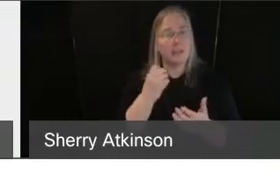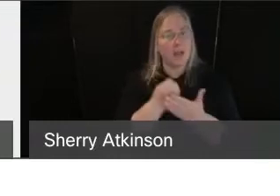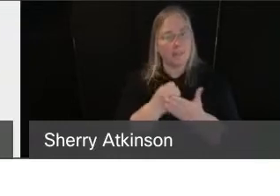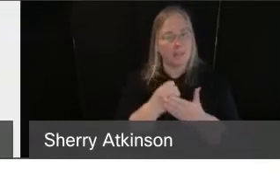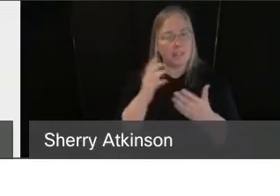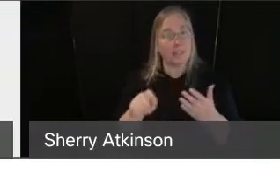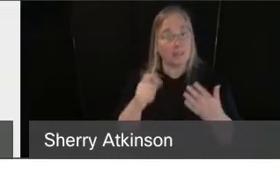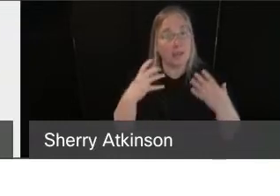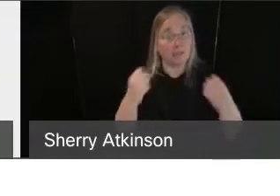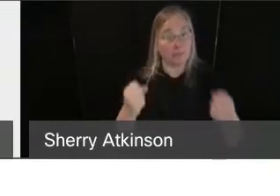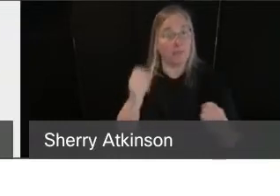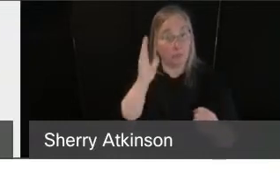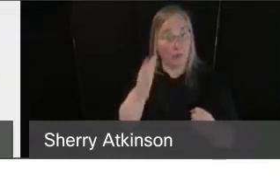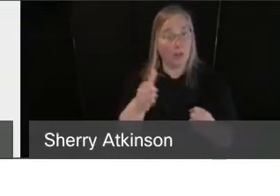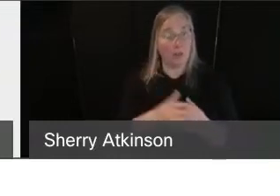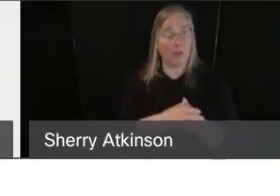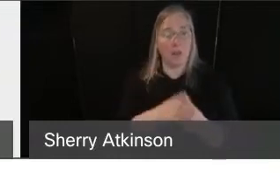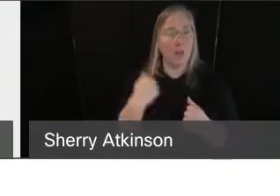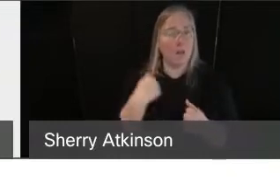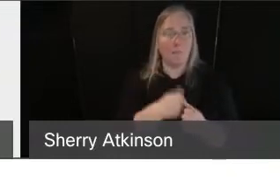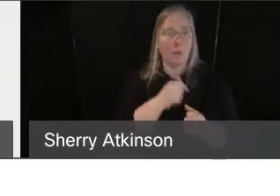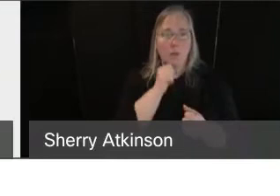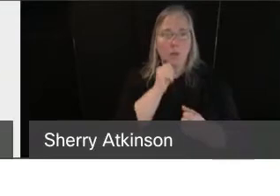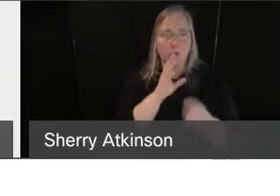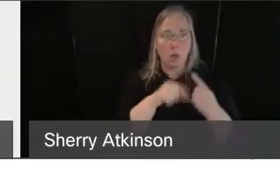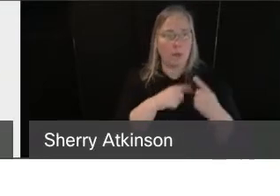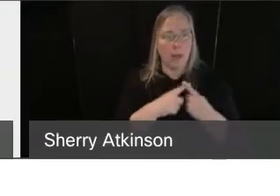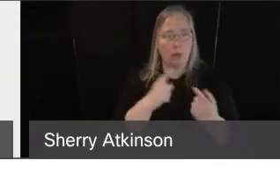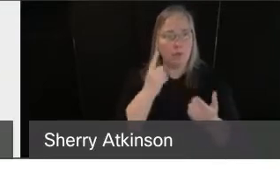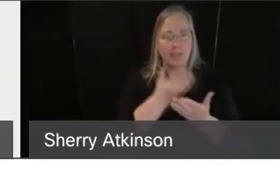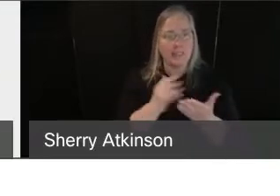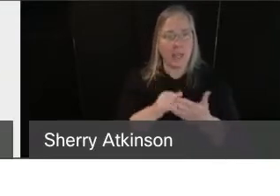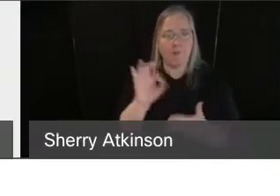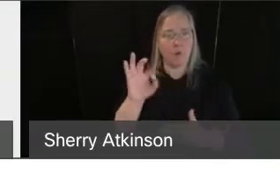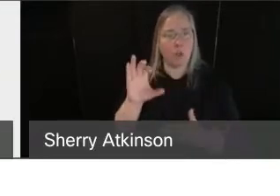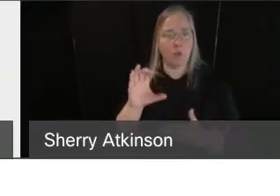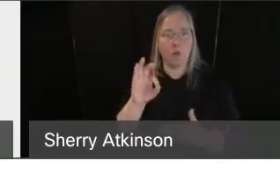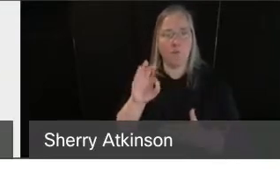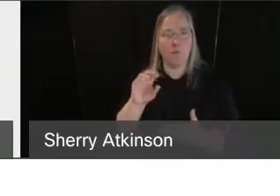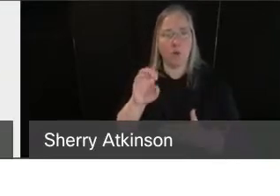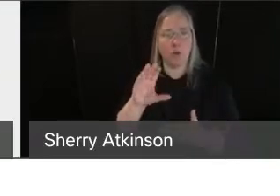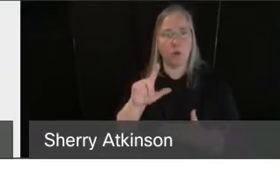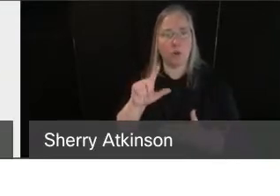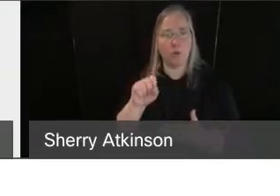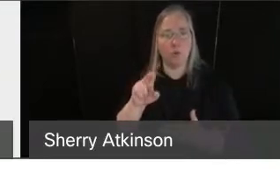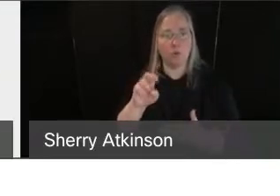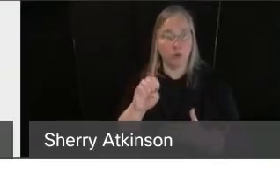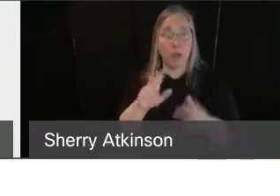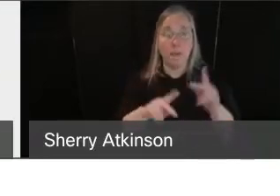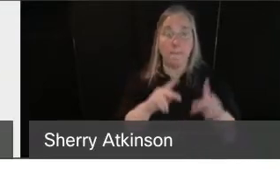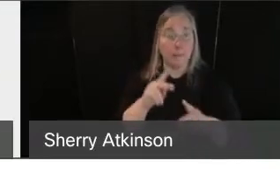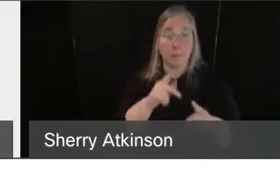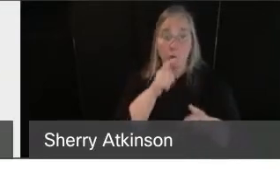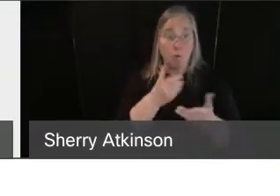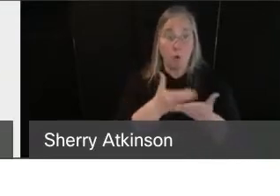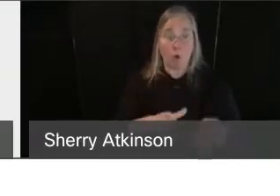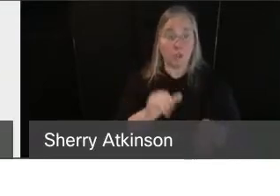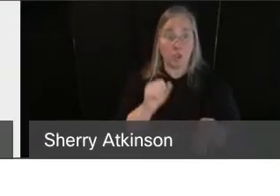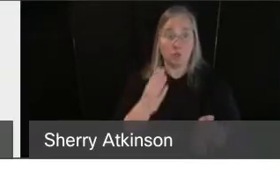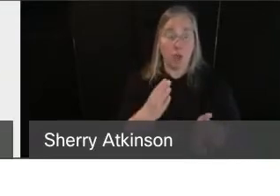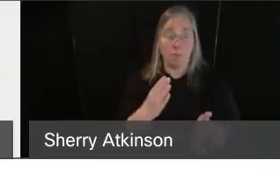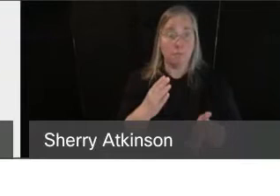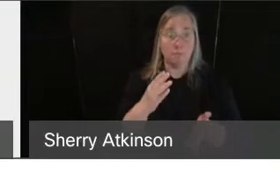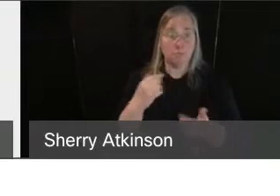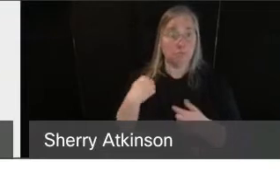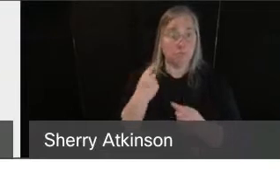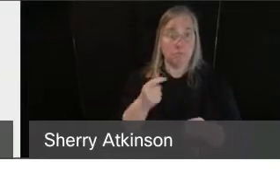haven't really talked about foreclosures at all. So people who've lost their jobs have not been paying on their mortgage,